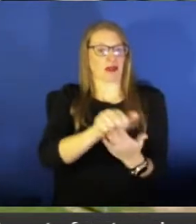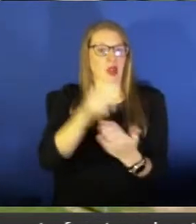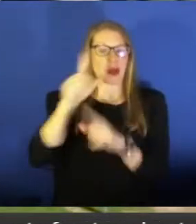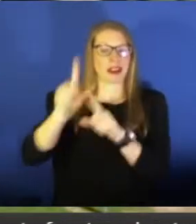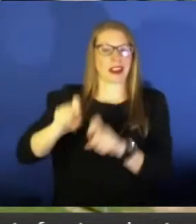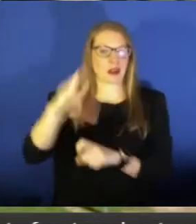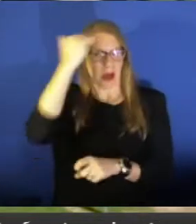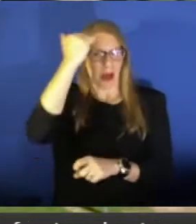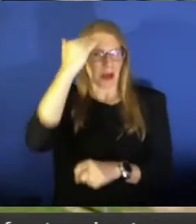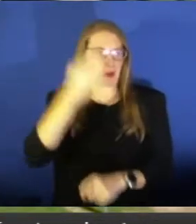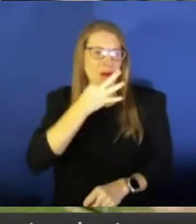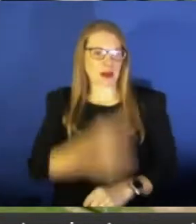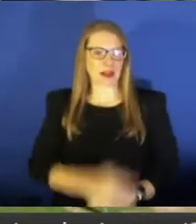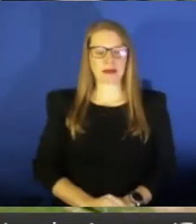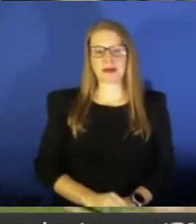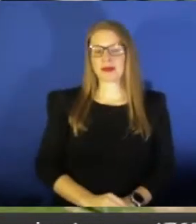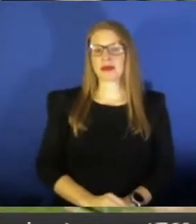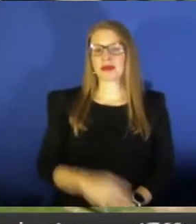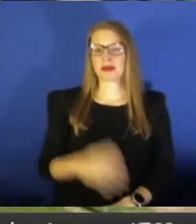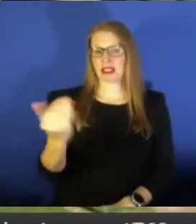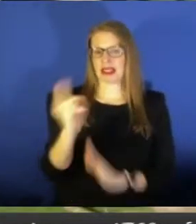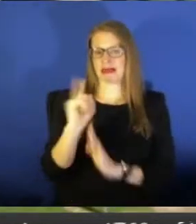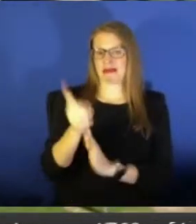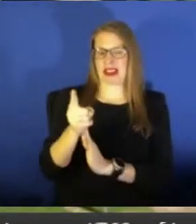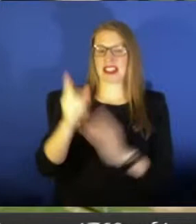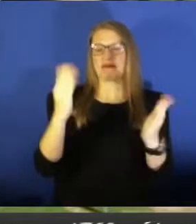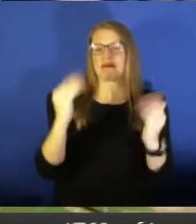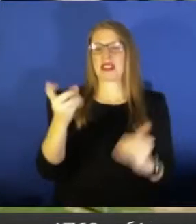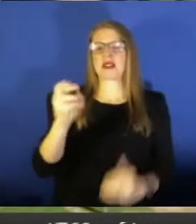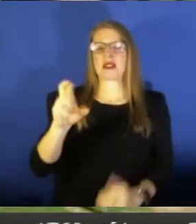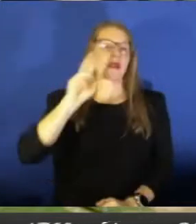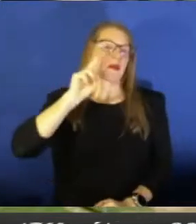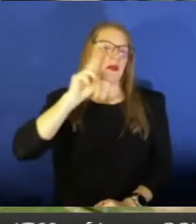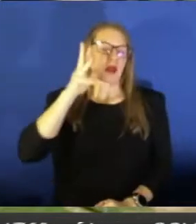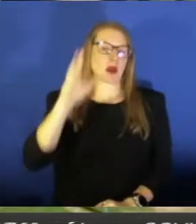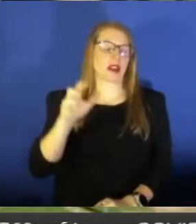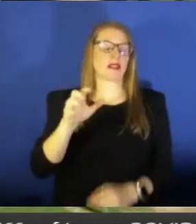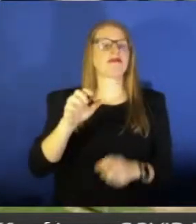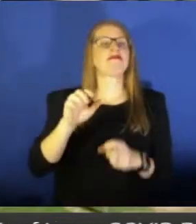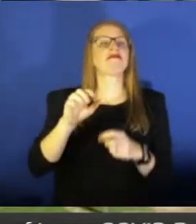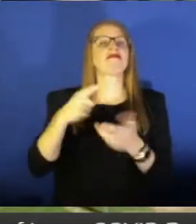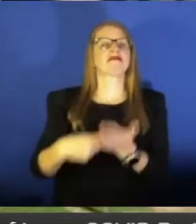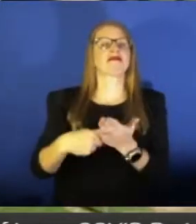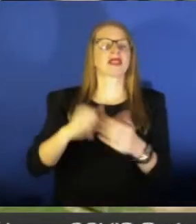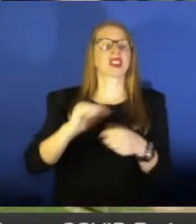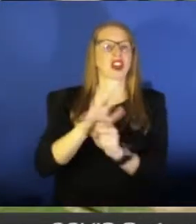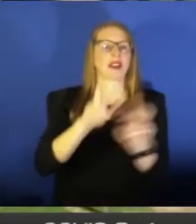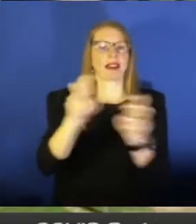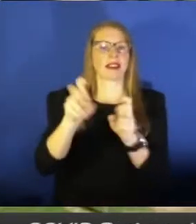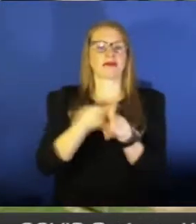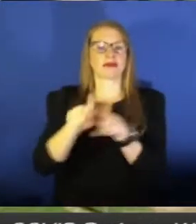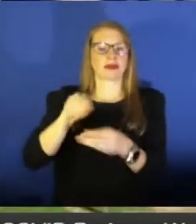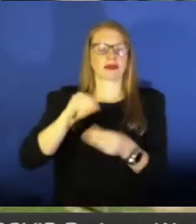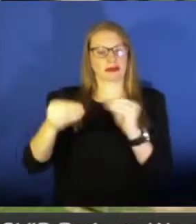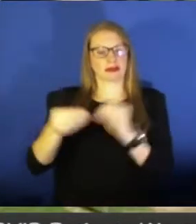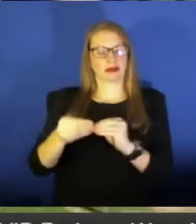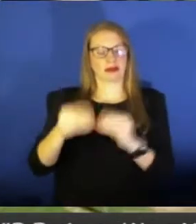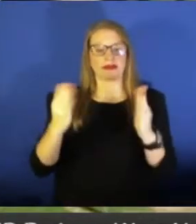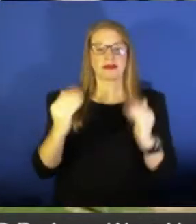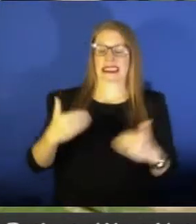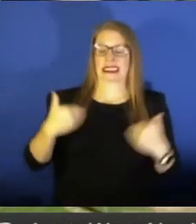In about 15, Dr. Dana Hawkinson joins us, shares the latest COVID numbers and COVID headlines. And young children and teens dying from